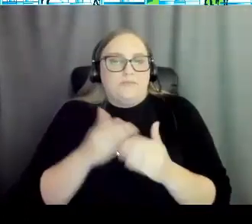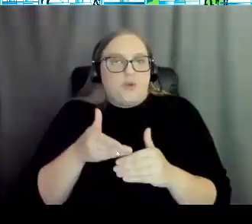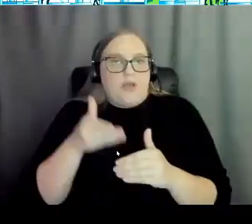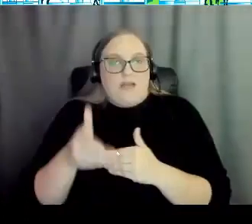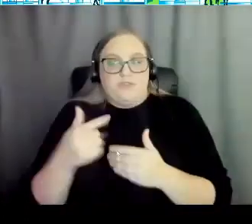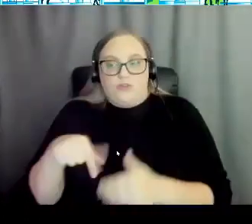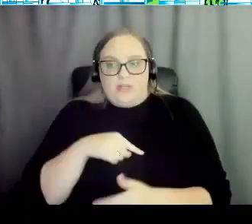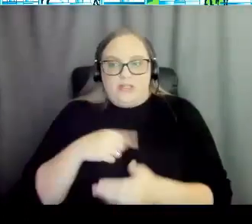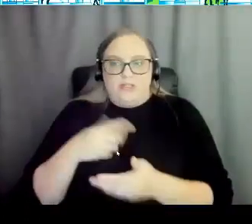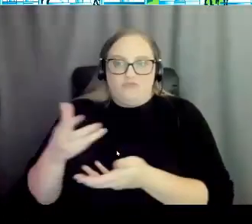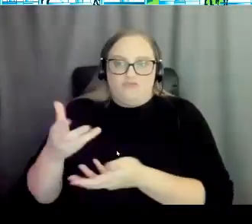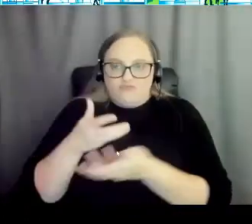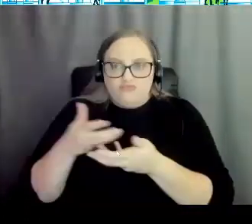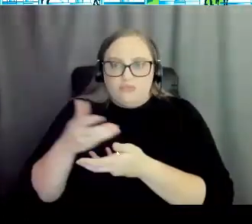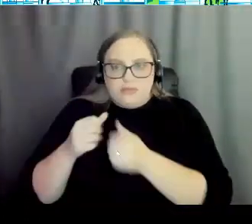together, we do have a